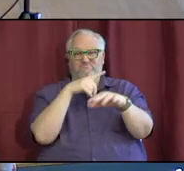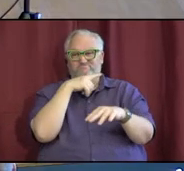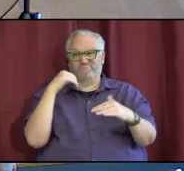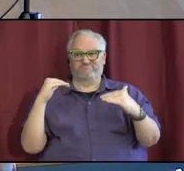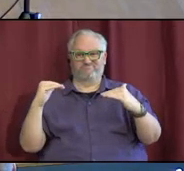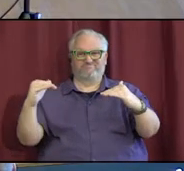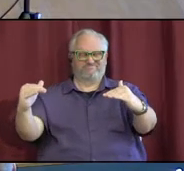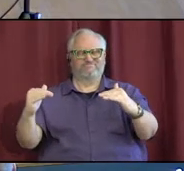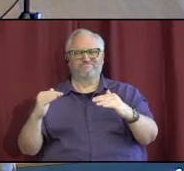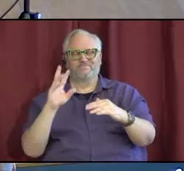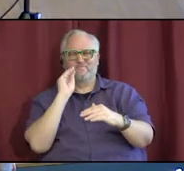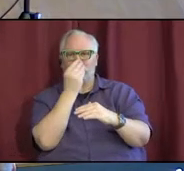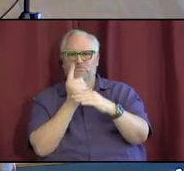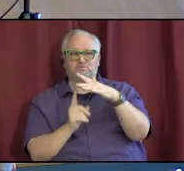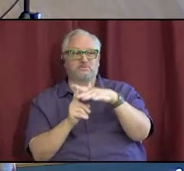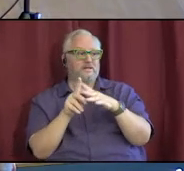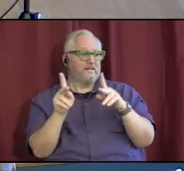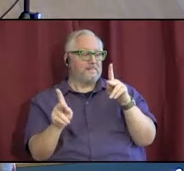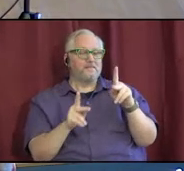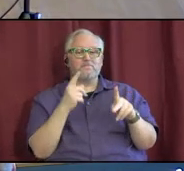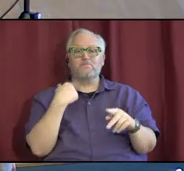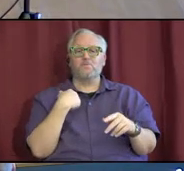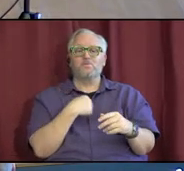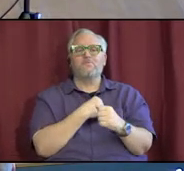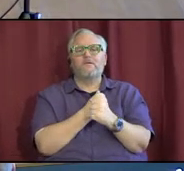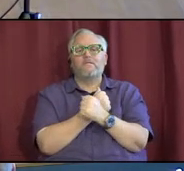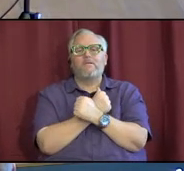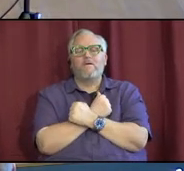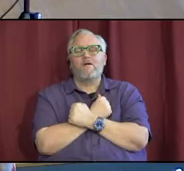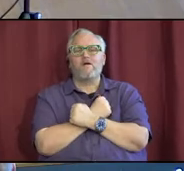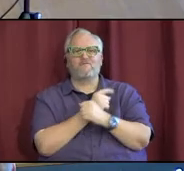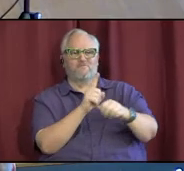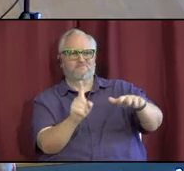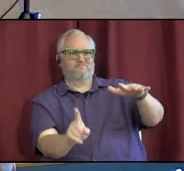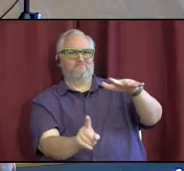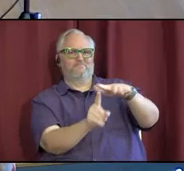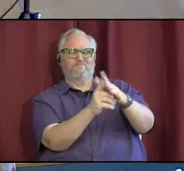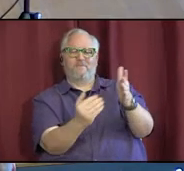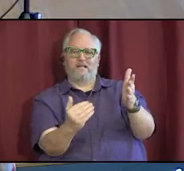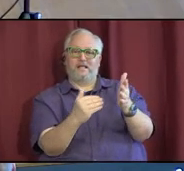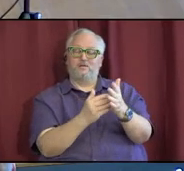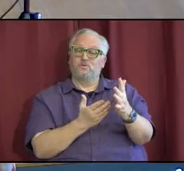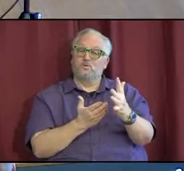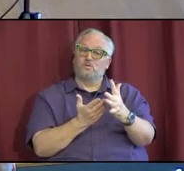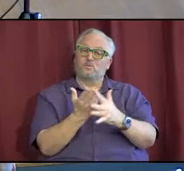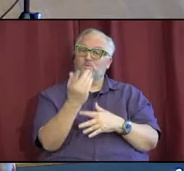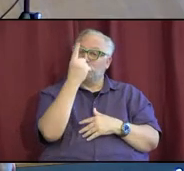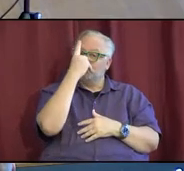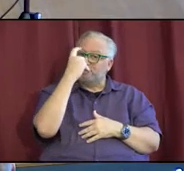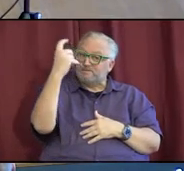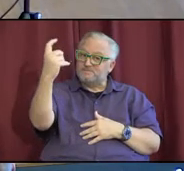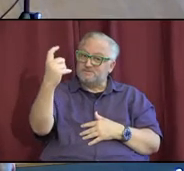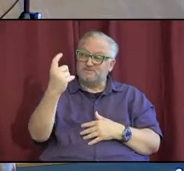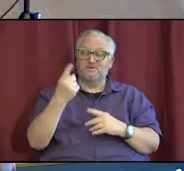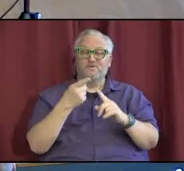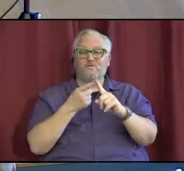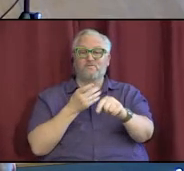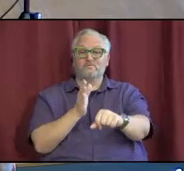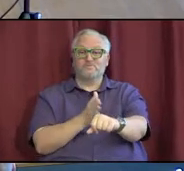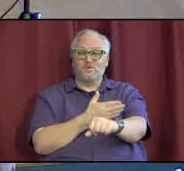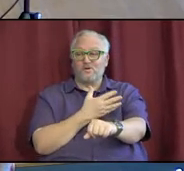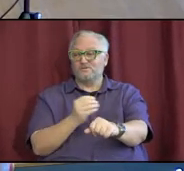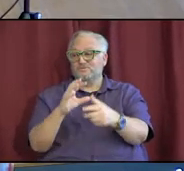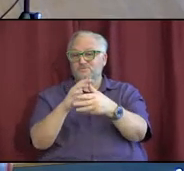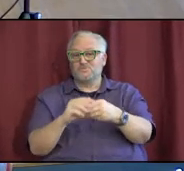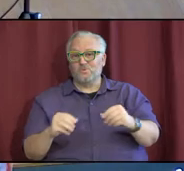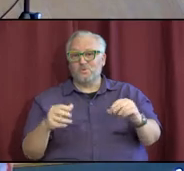to us in our dreams, in songs, in stories, in